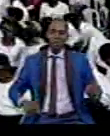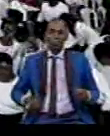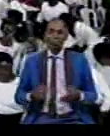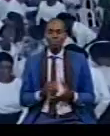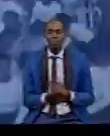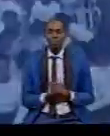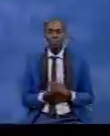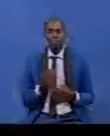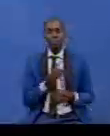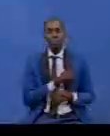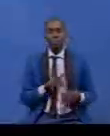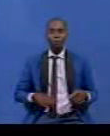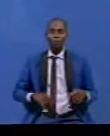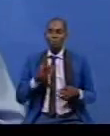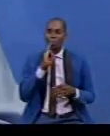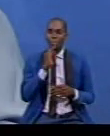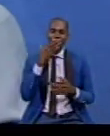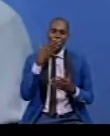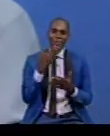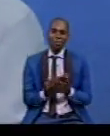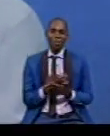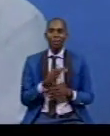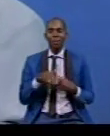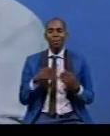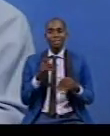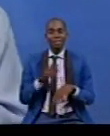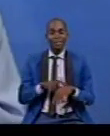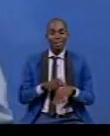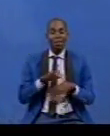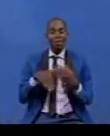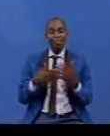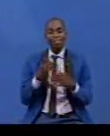your life, in Jesus' name.